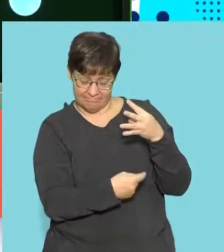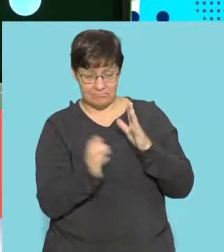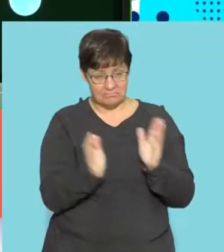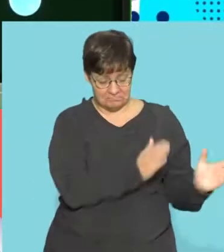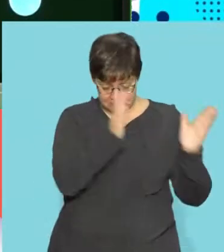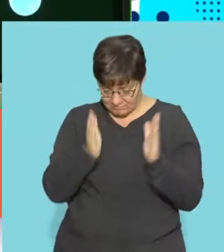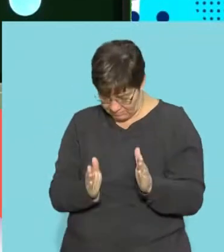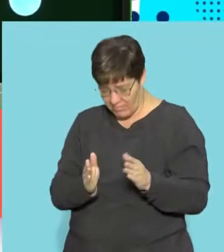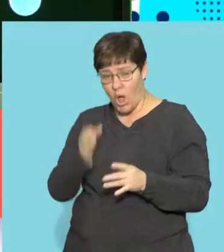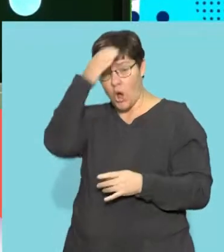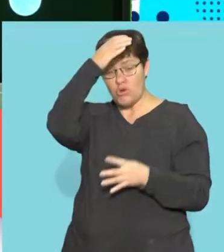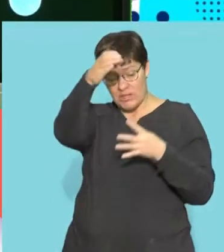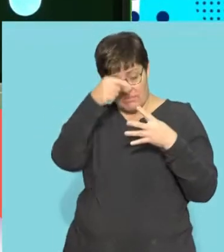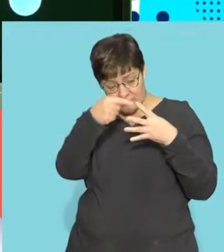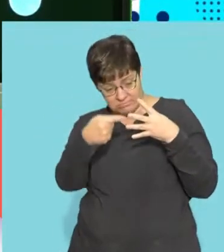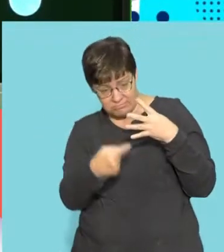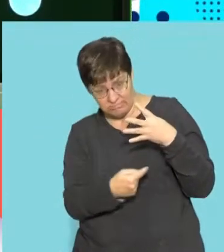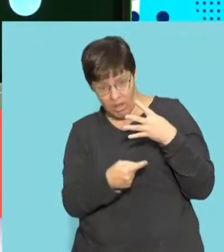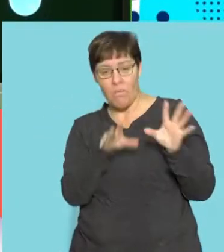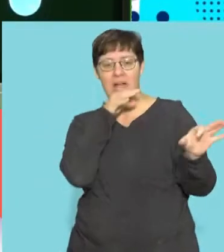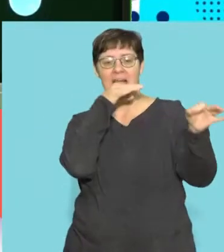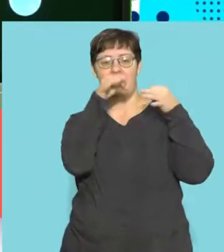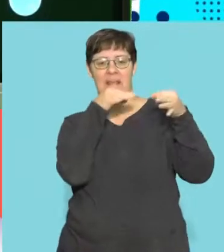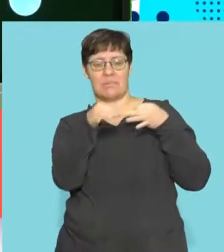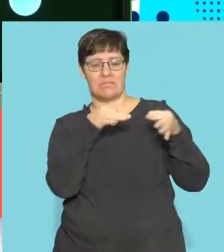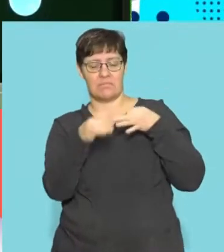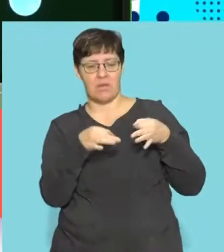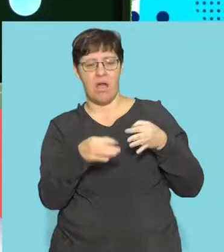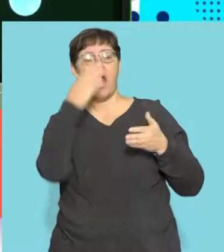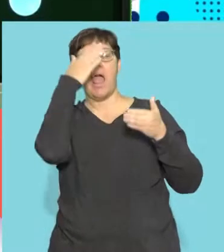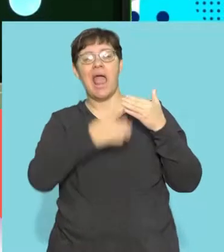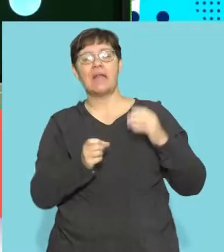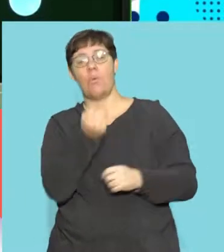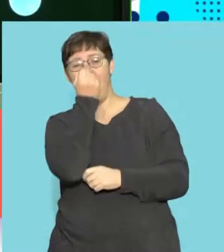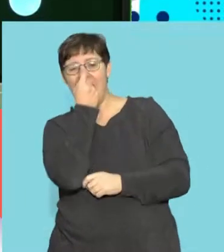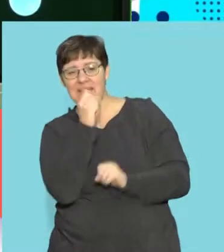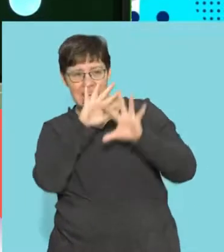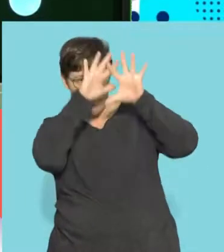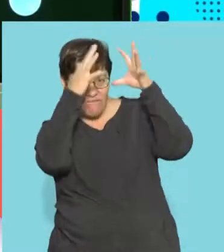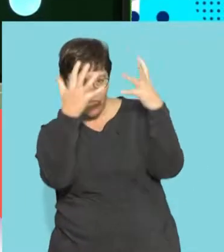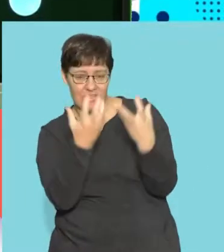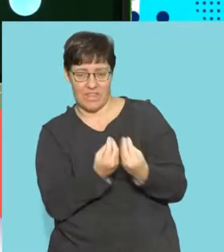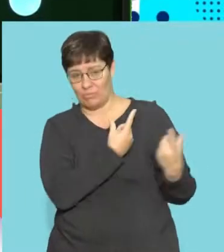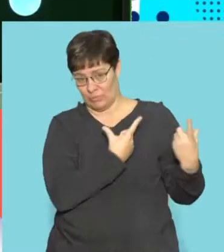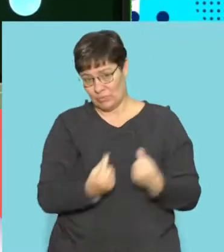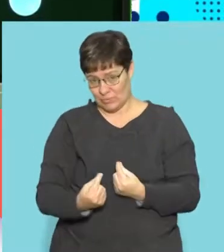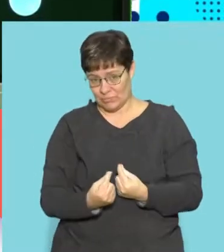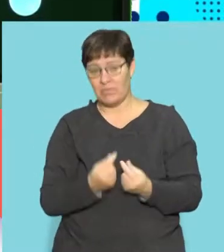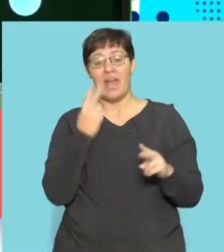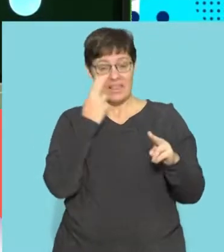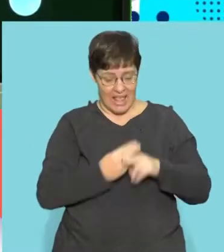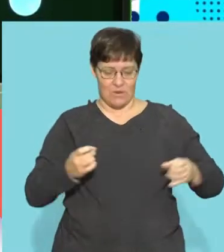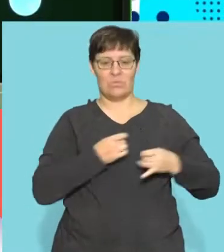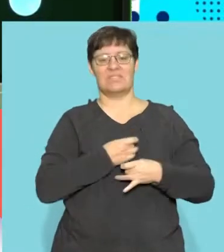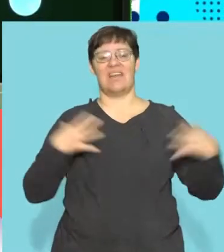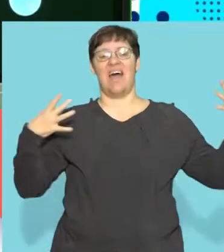as I am displaying it so that we can understand the bigger picture of everything that we are going to do, and then we'll start with the actual thing